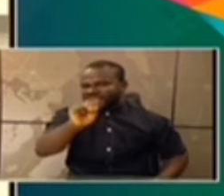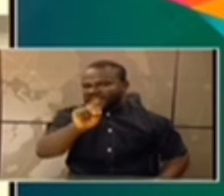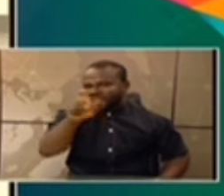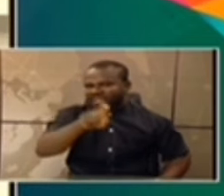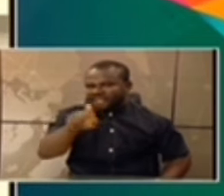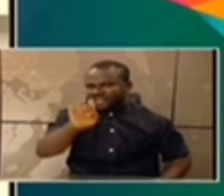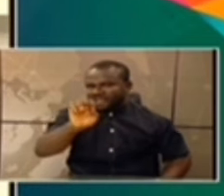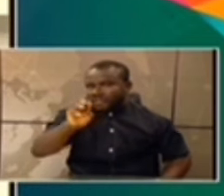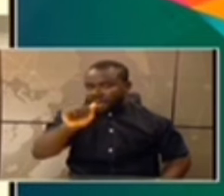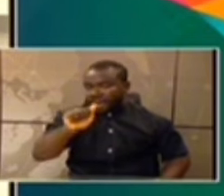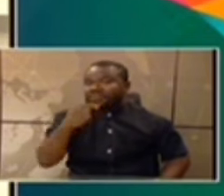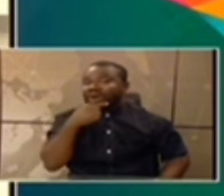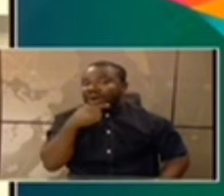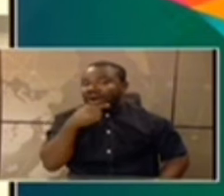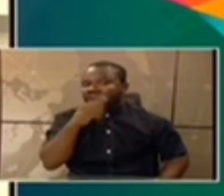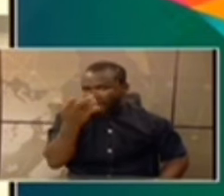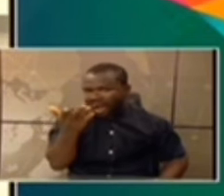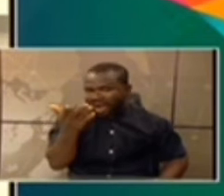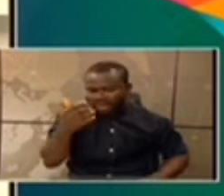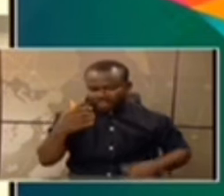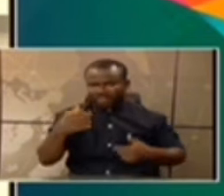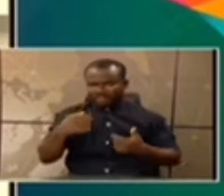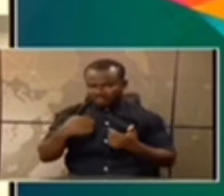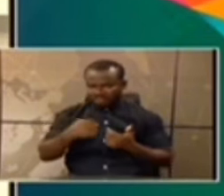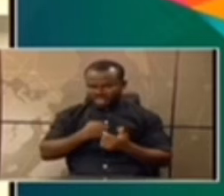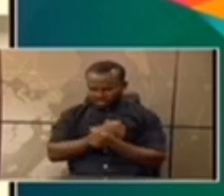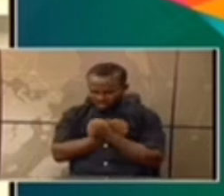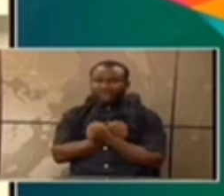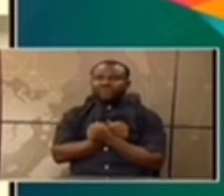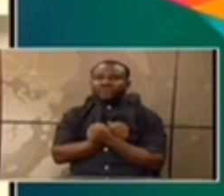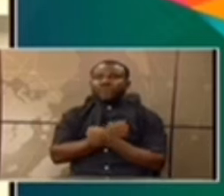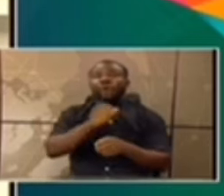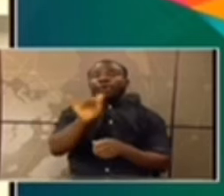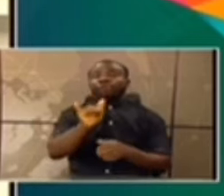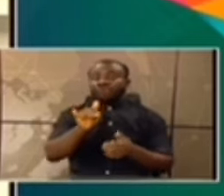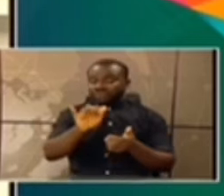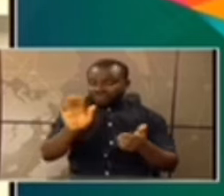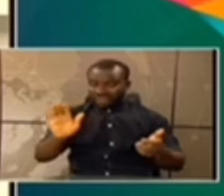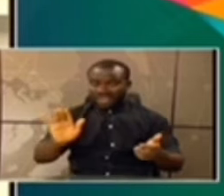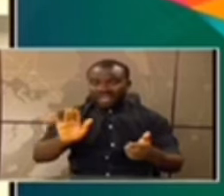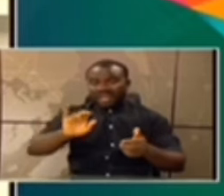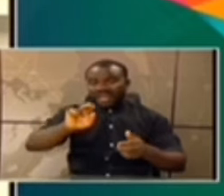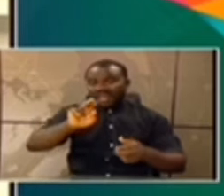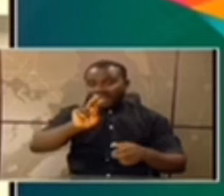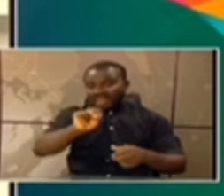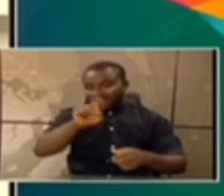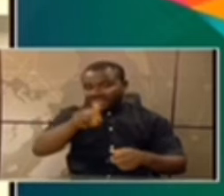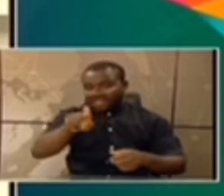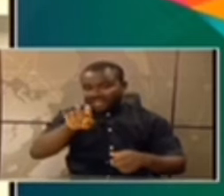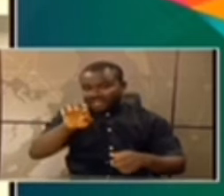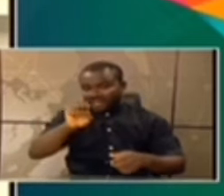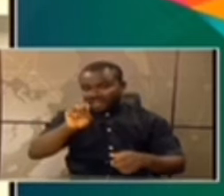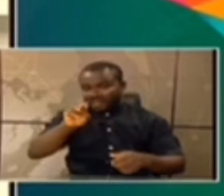MPP fo a hwe omukutupa a wo mmu mu sika pa ya underground work na saade na ekoso no se apostle